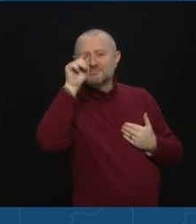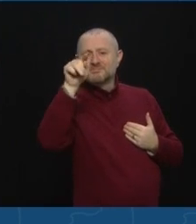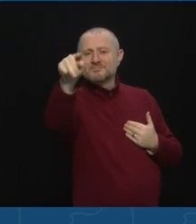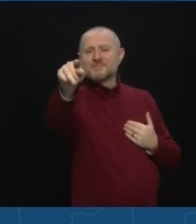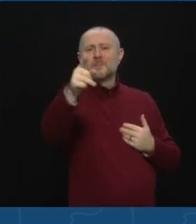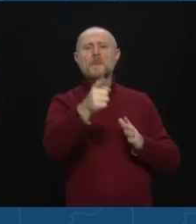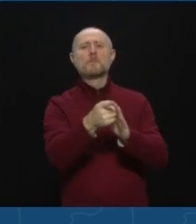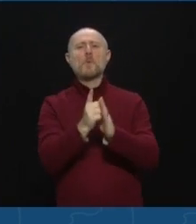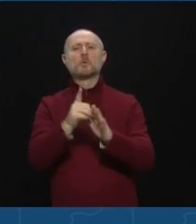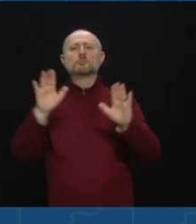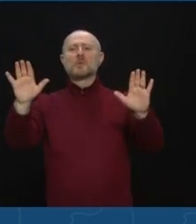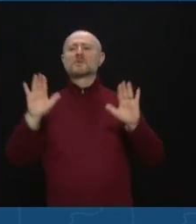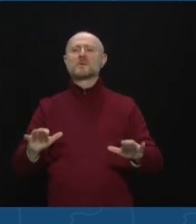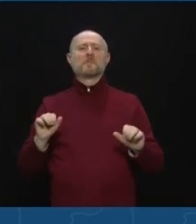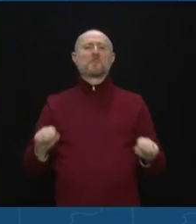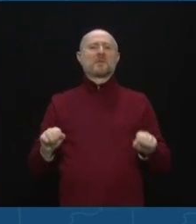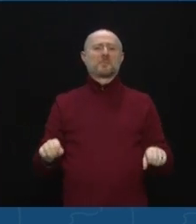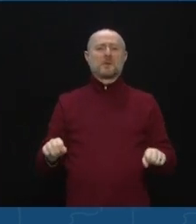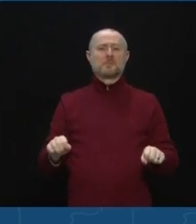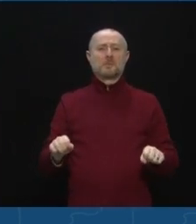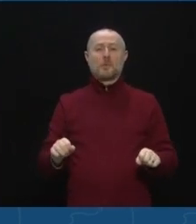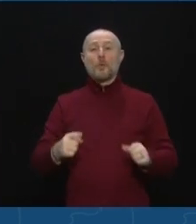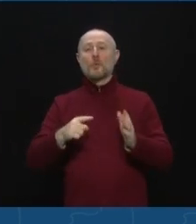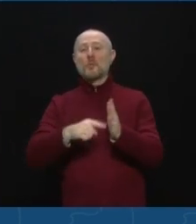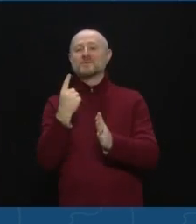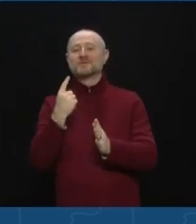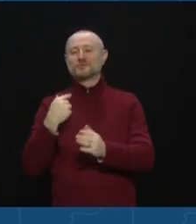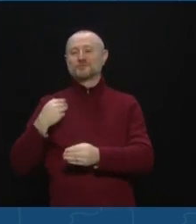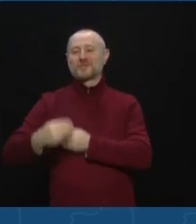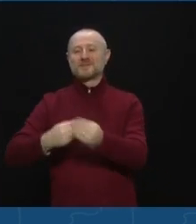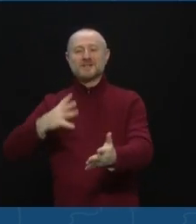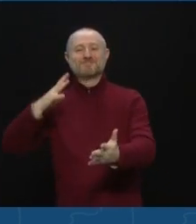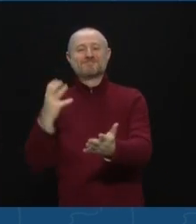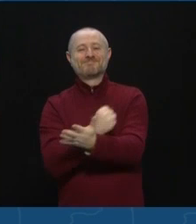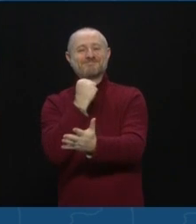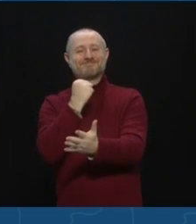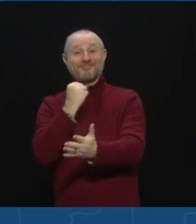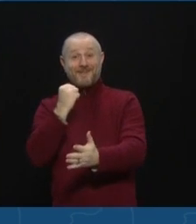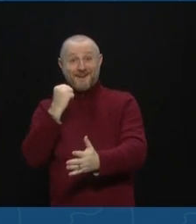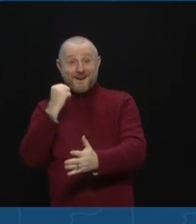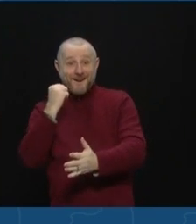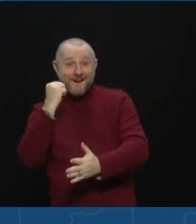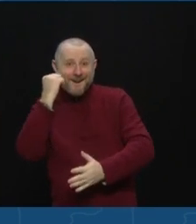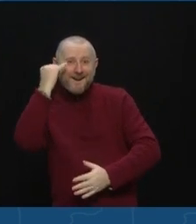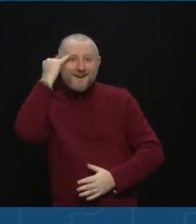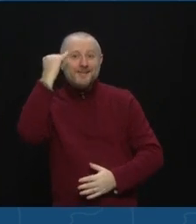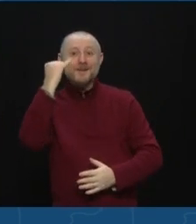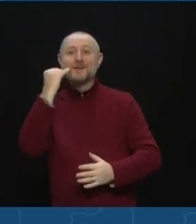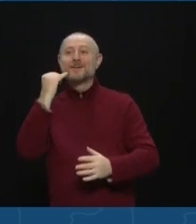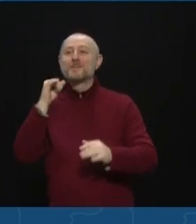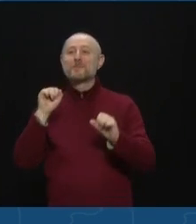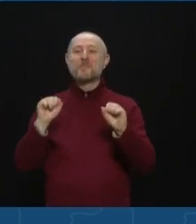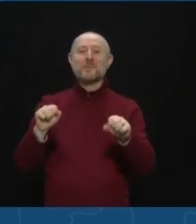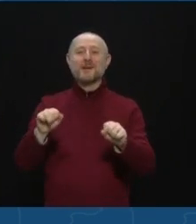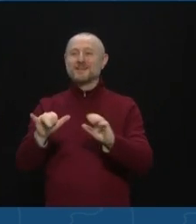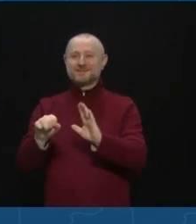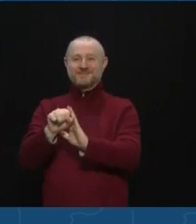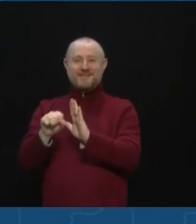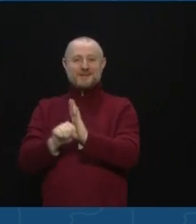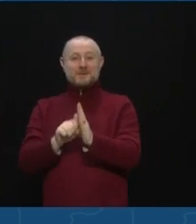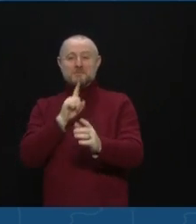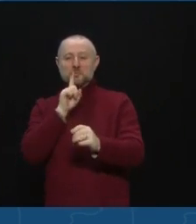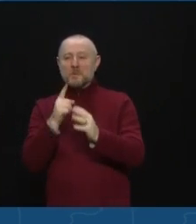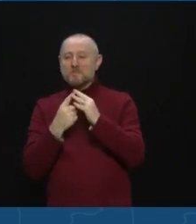possibility, a once-in-a-generation chance to reconsider what is possible for our state. And this really is the beginning of New